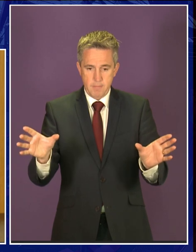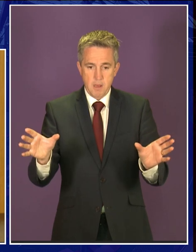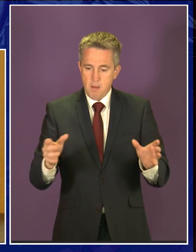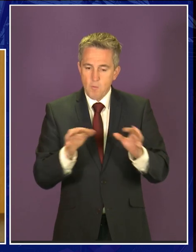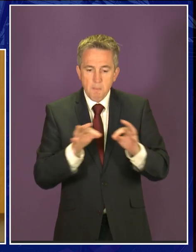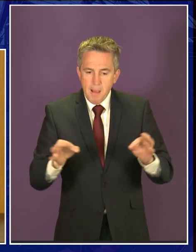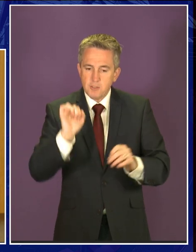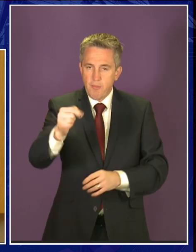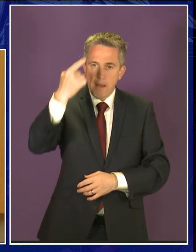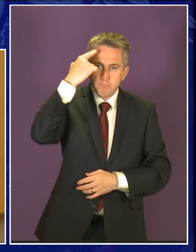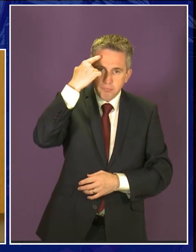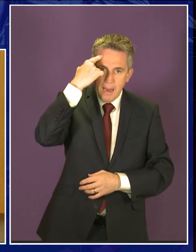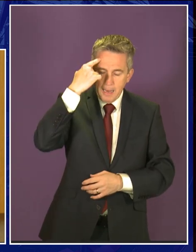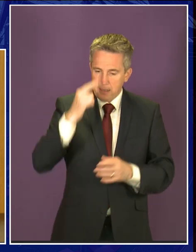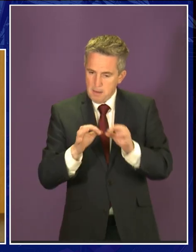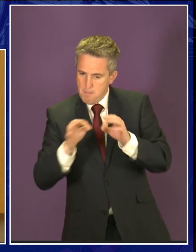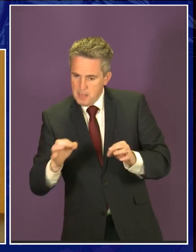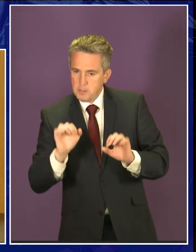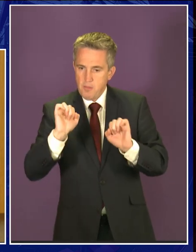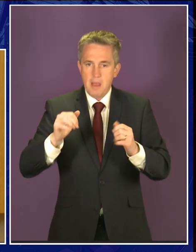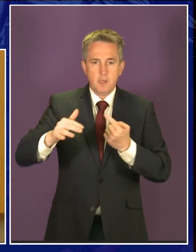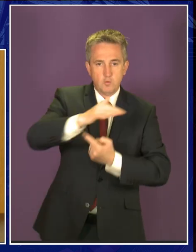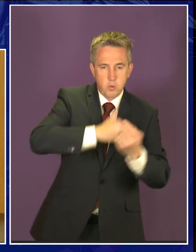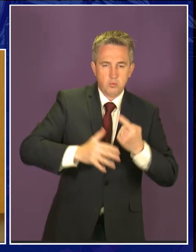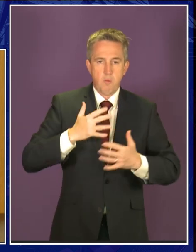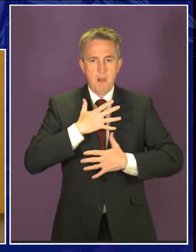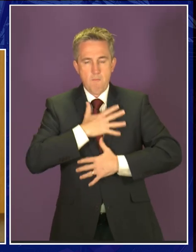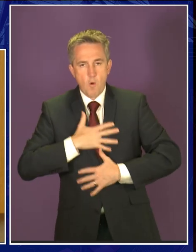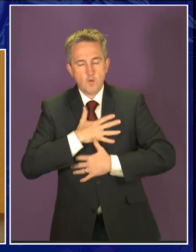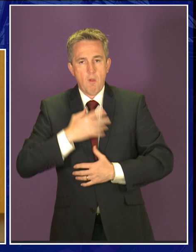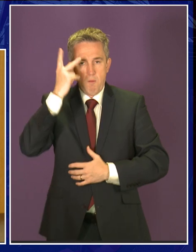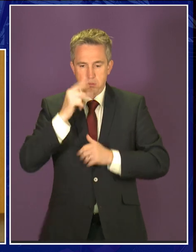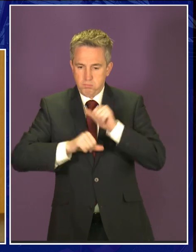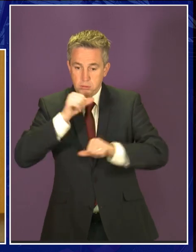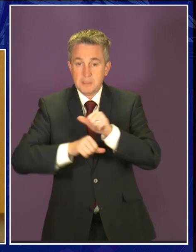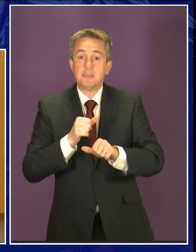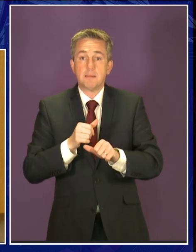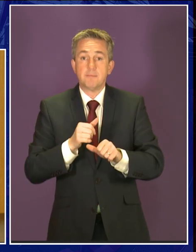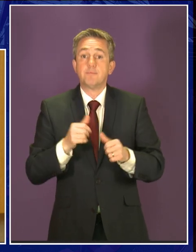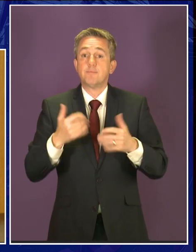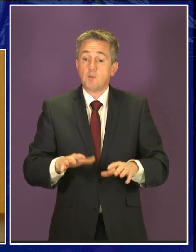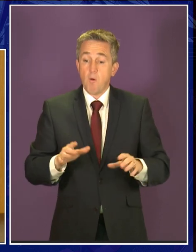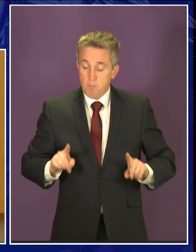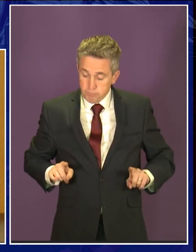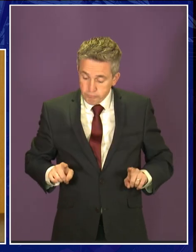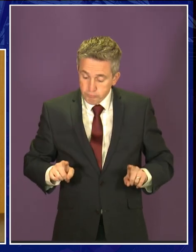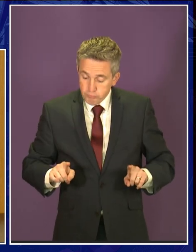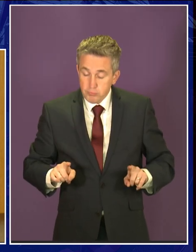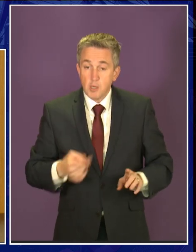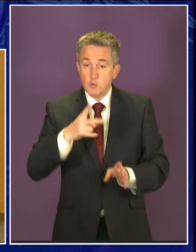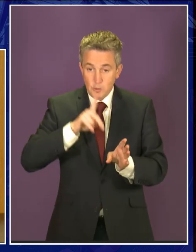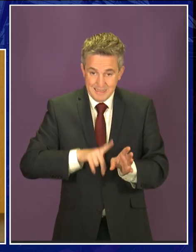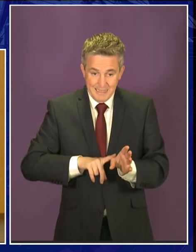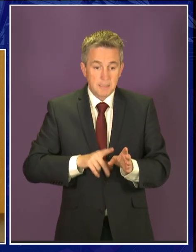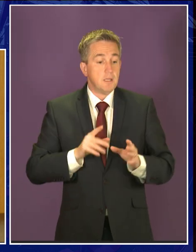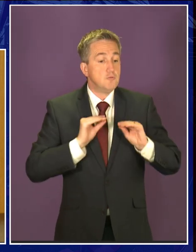the brain measures or the measures of social, emotional, or cognitive. But after just 2 years of music training, we began to